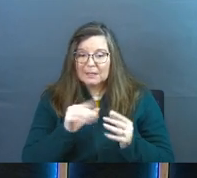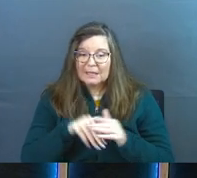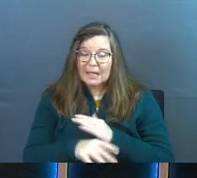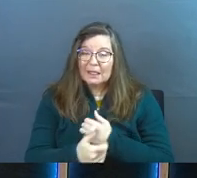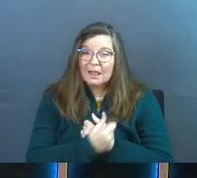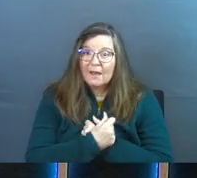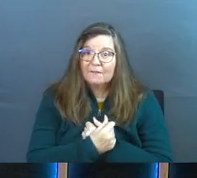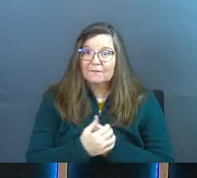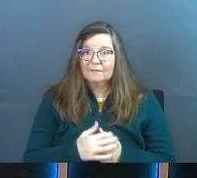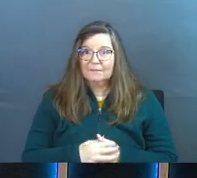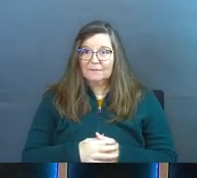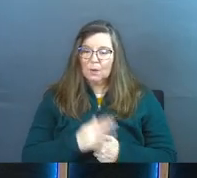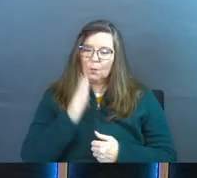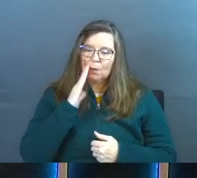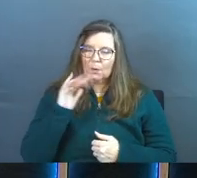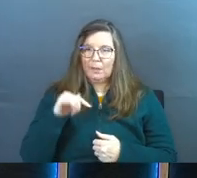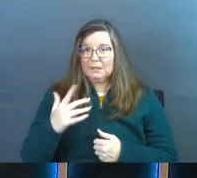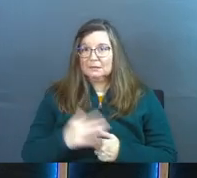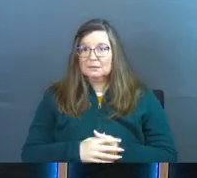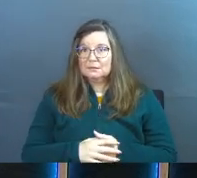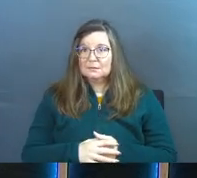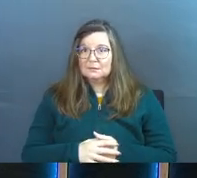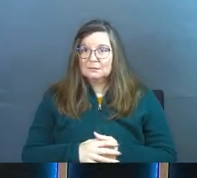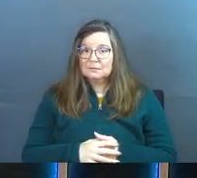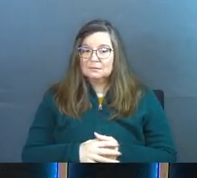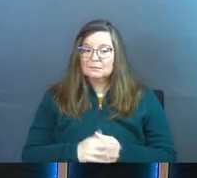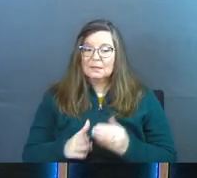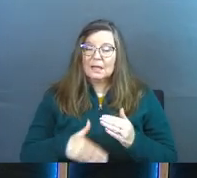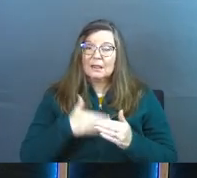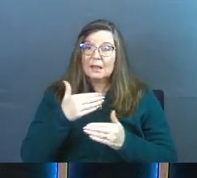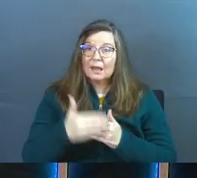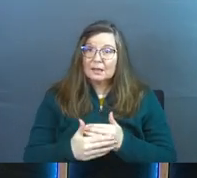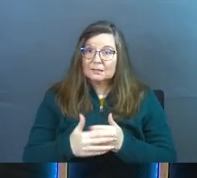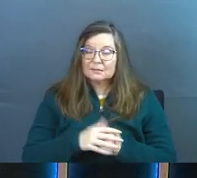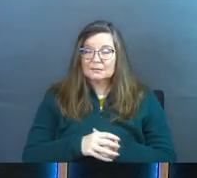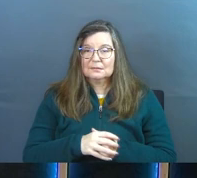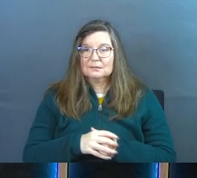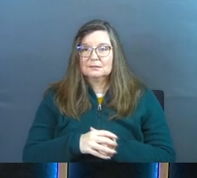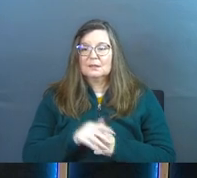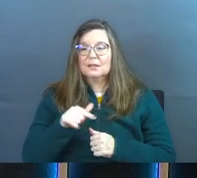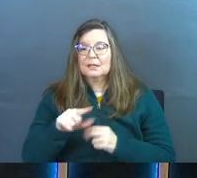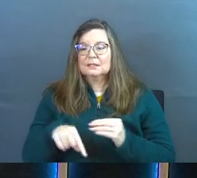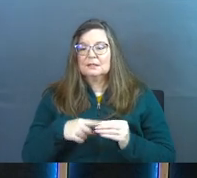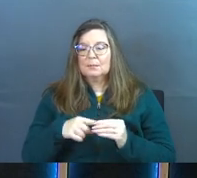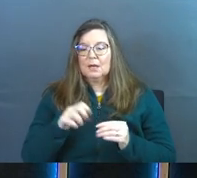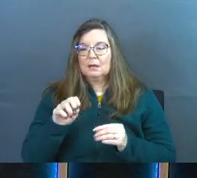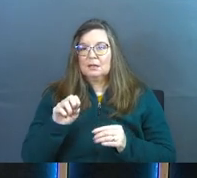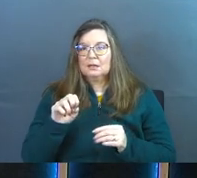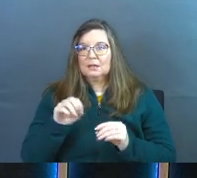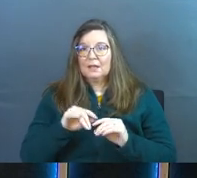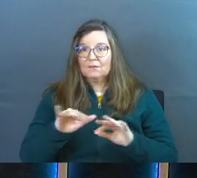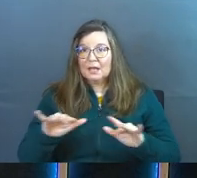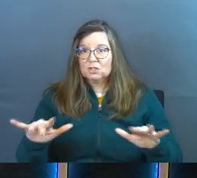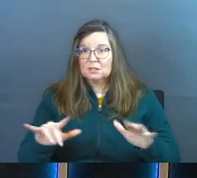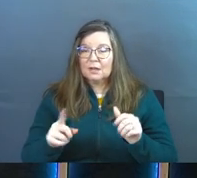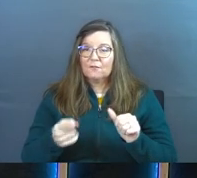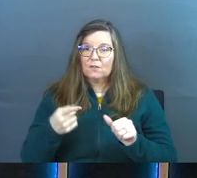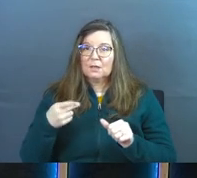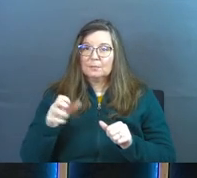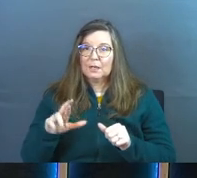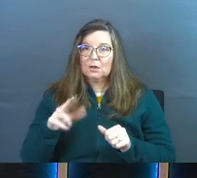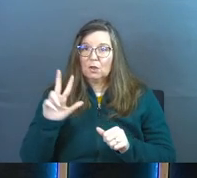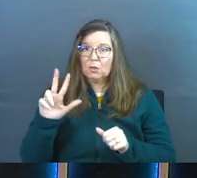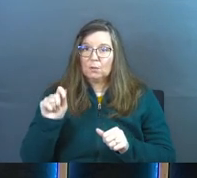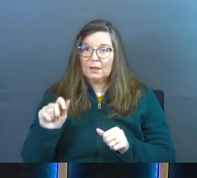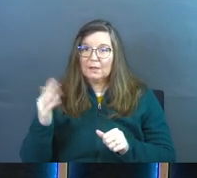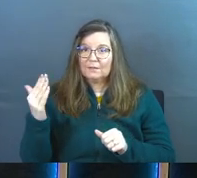in love. We know this. Next, this is about evangelism. 1 Peter 3:15, he says, in your